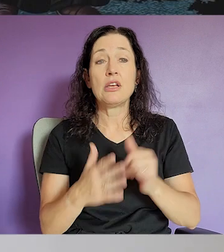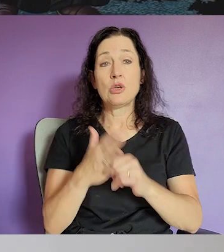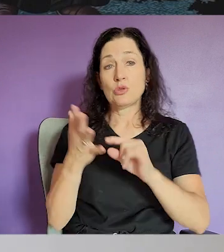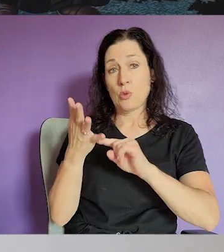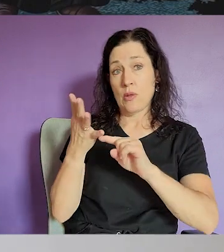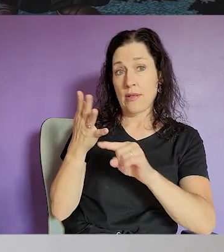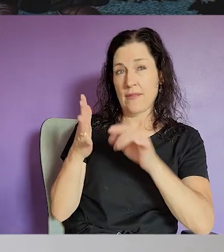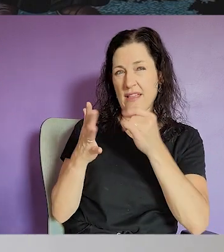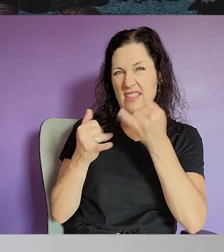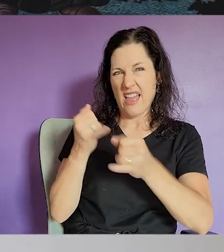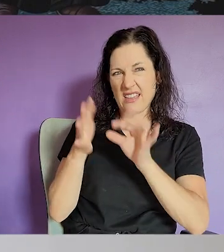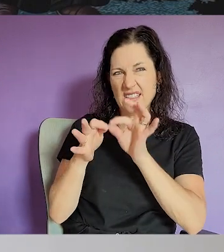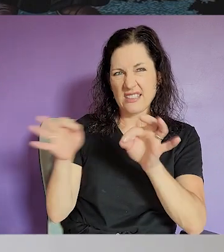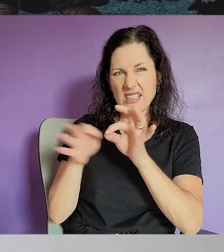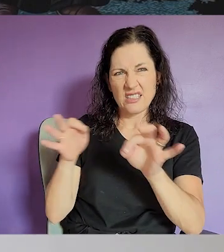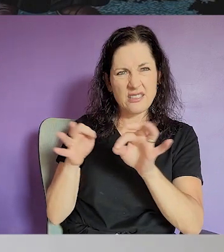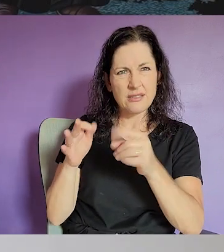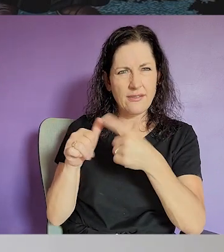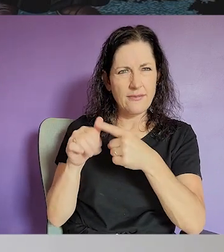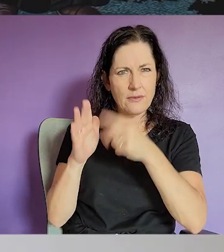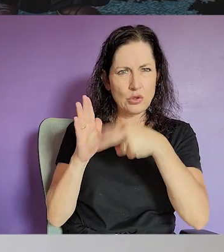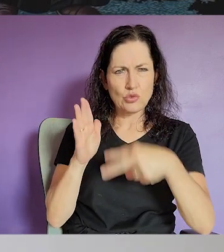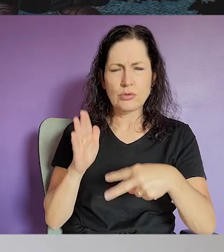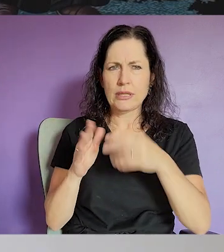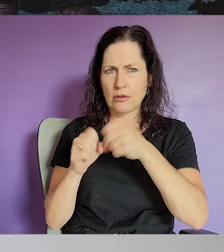reading becomes very important, that